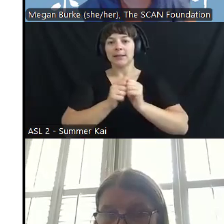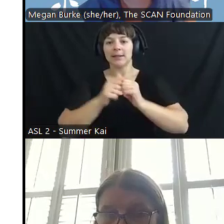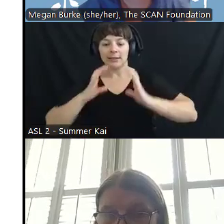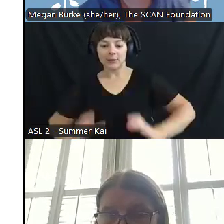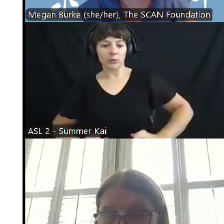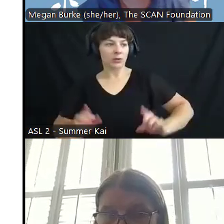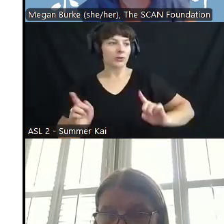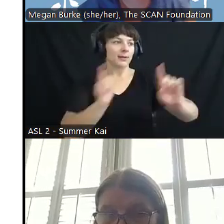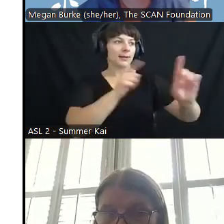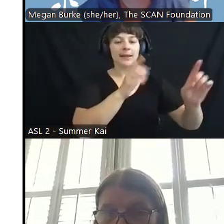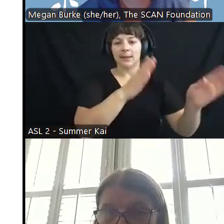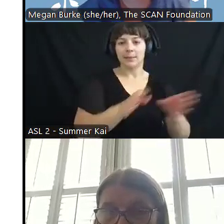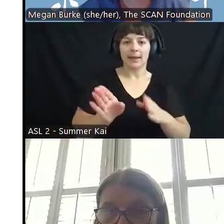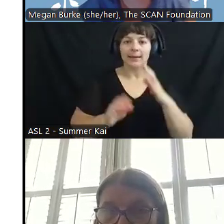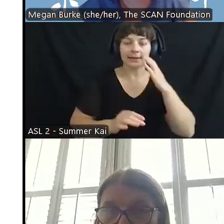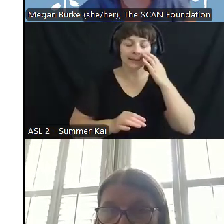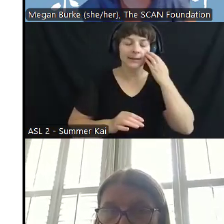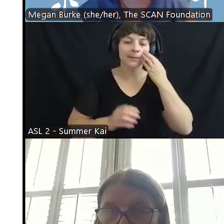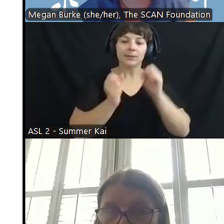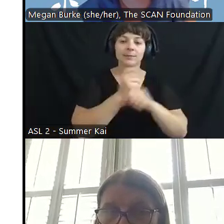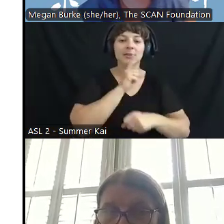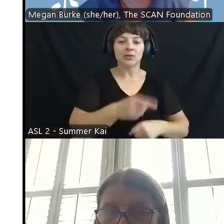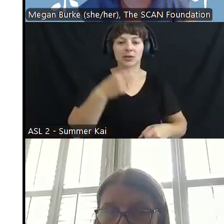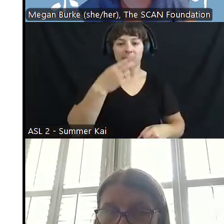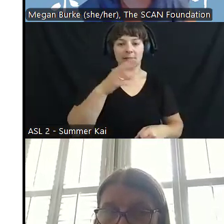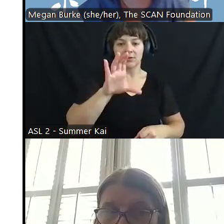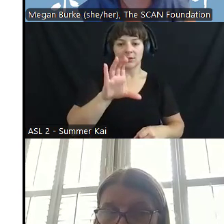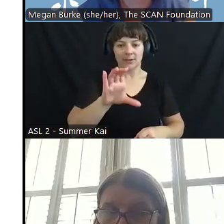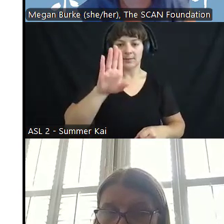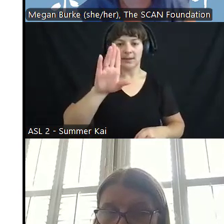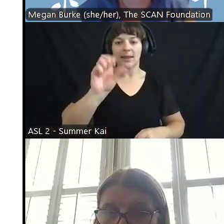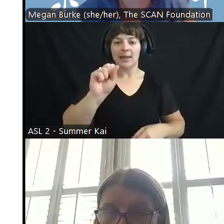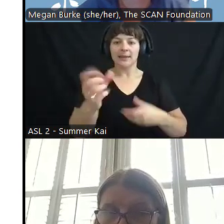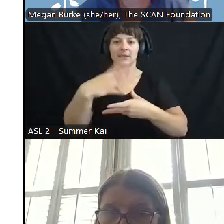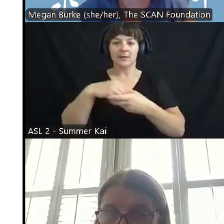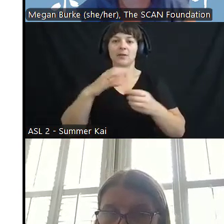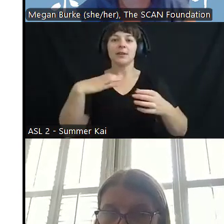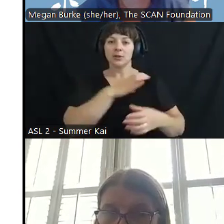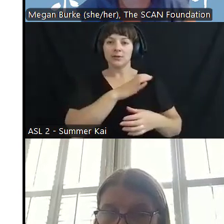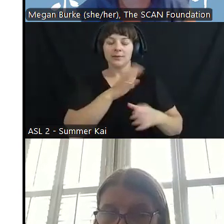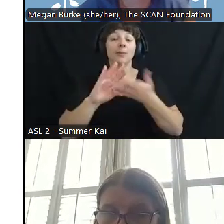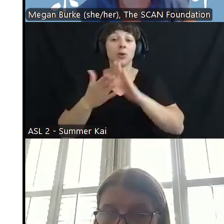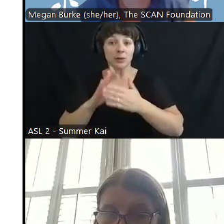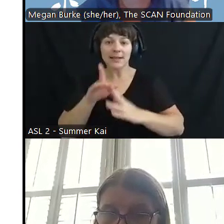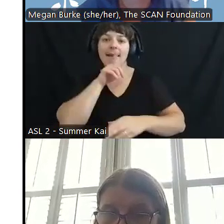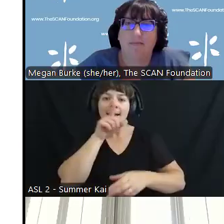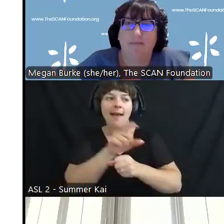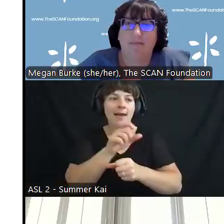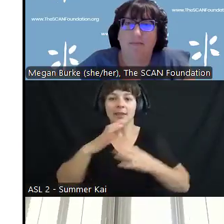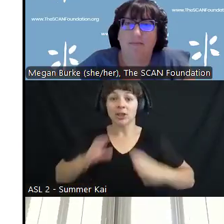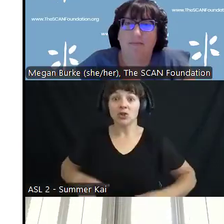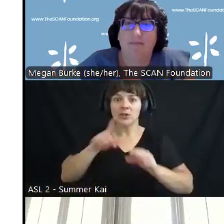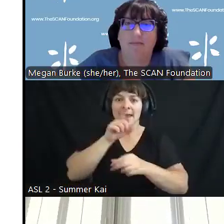to ensure that the HCBS users in the community are actually getting what they need over